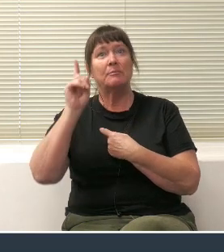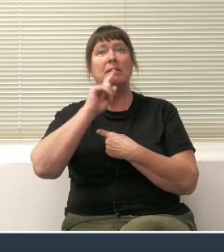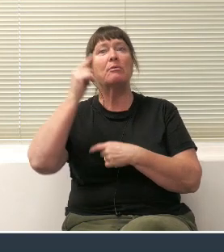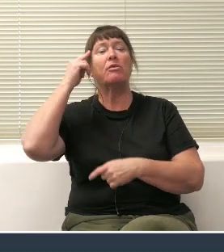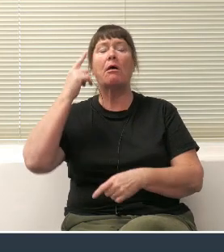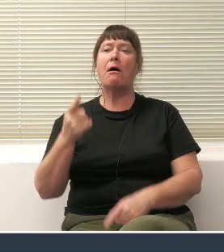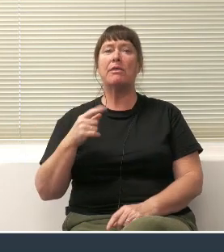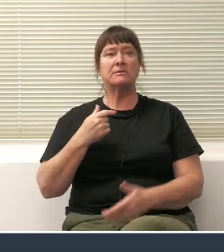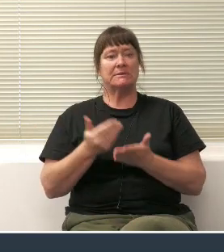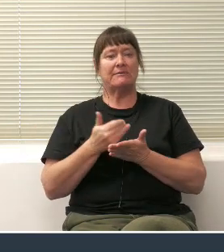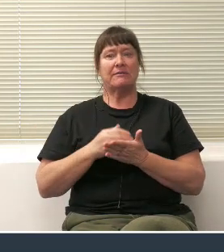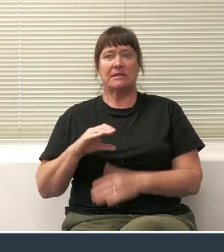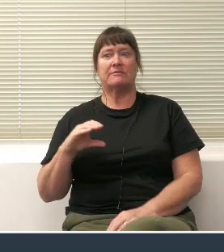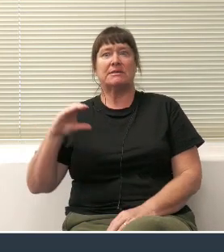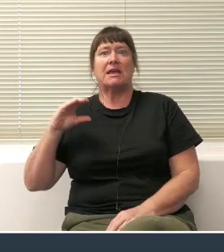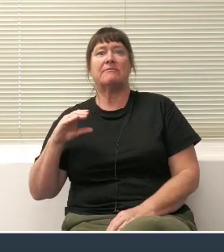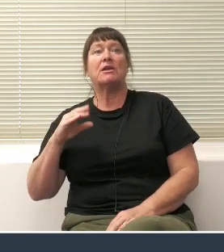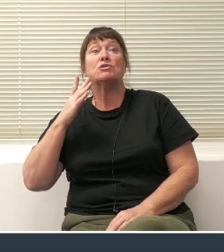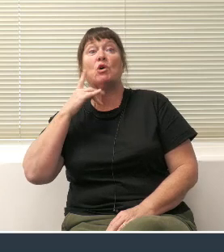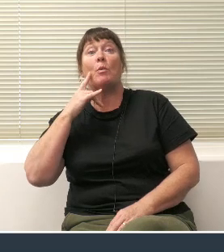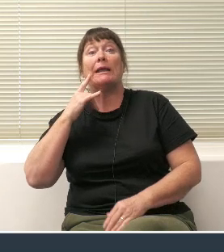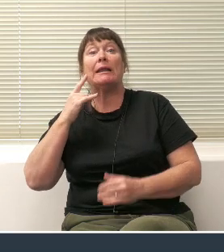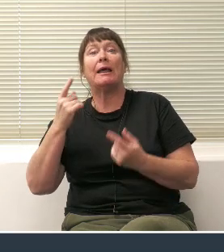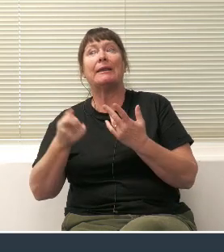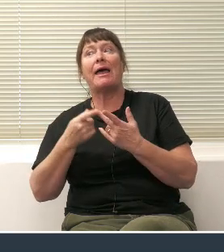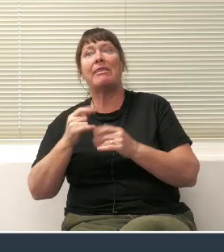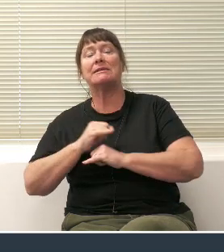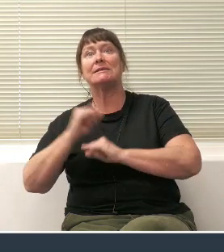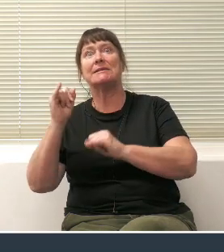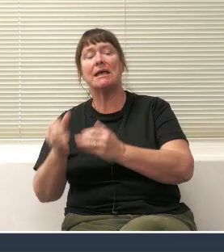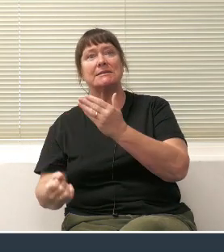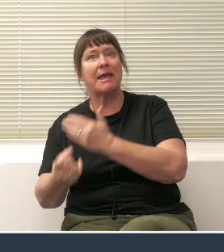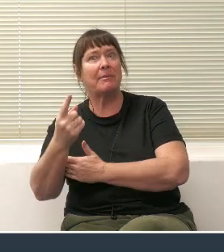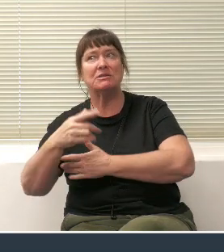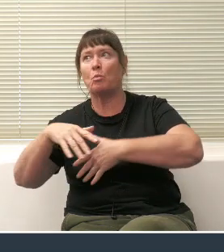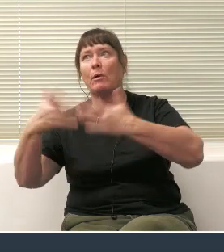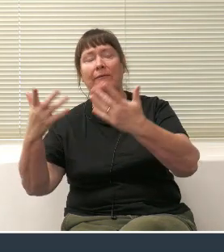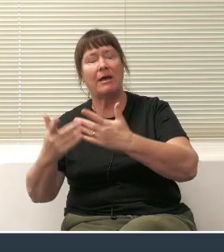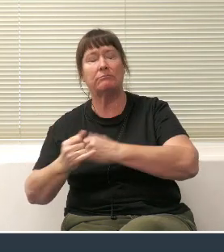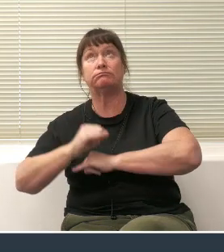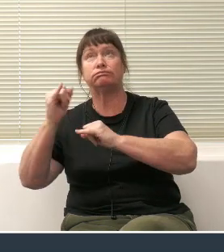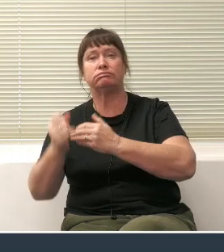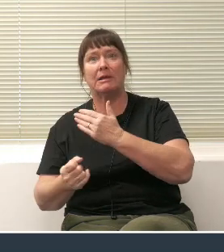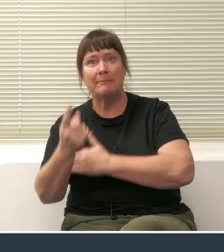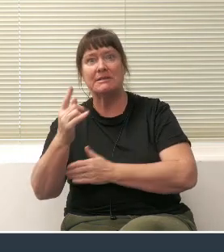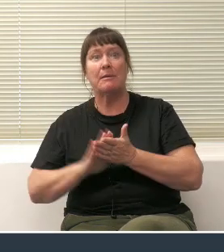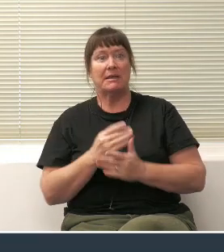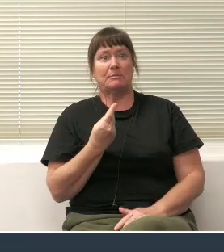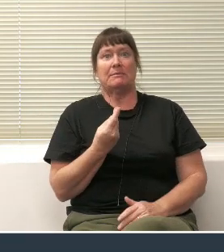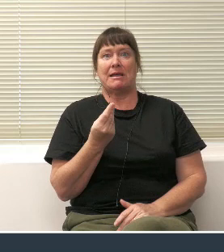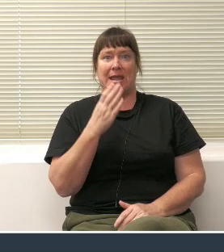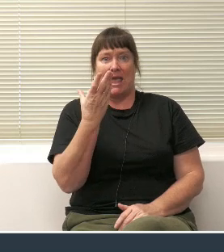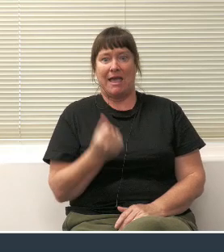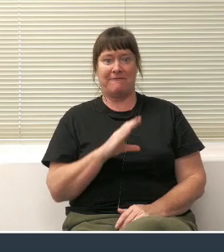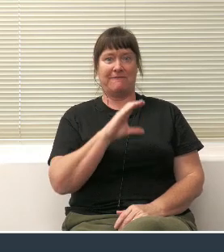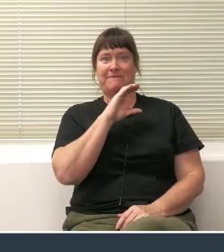money, that when another disaster happens, whatever form it takes, there is something there that we